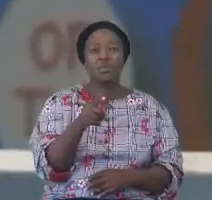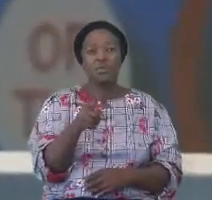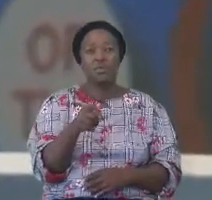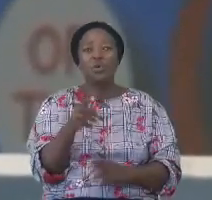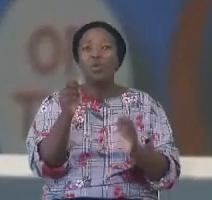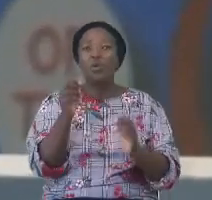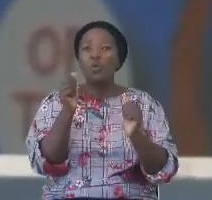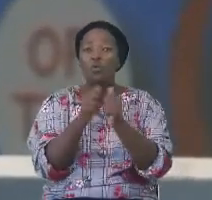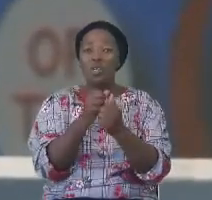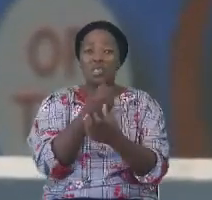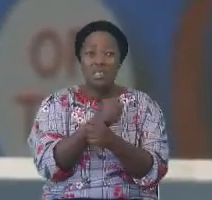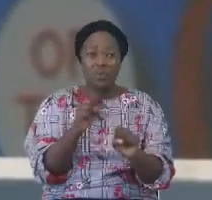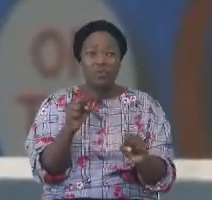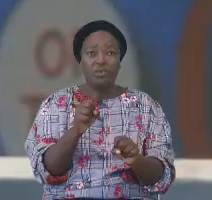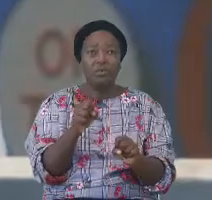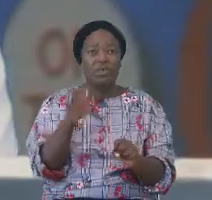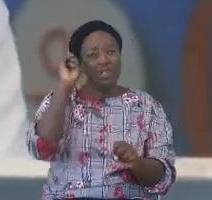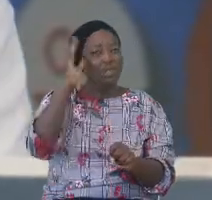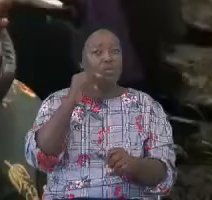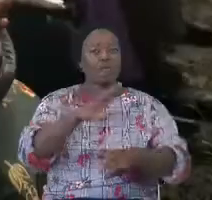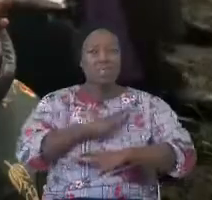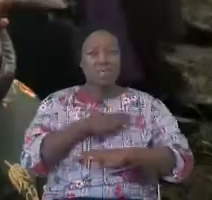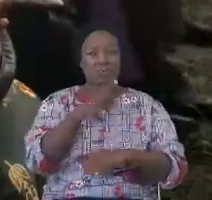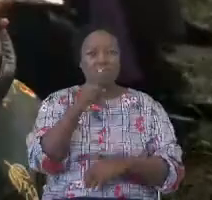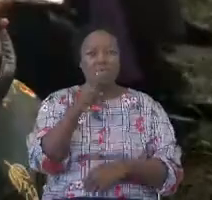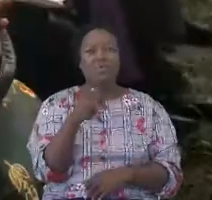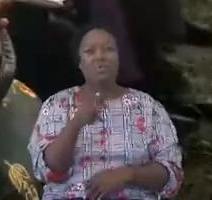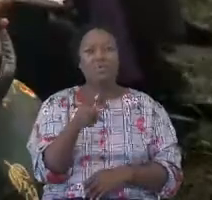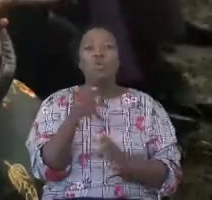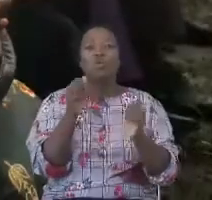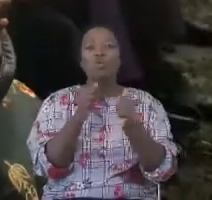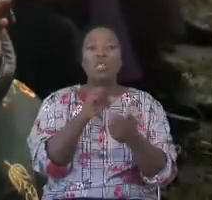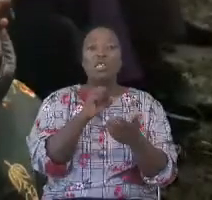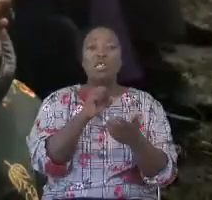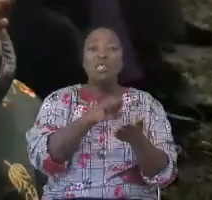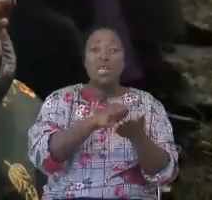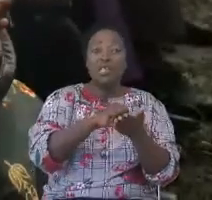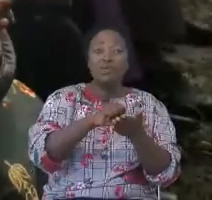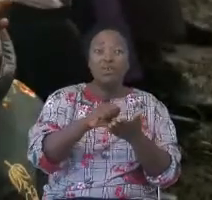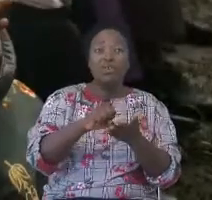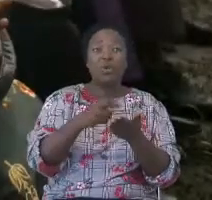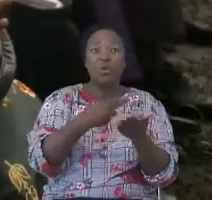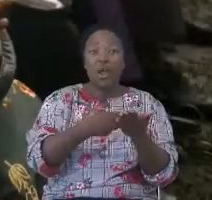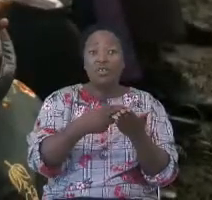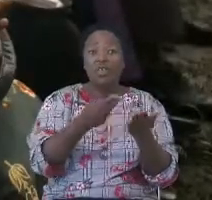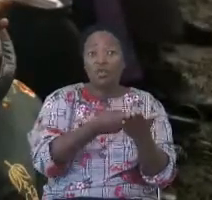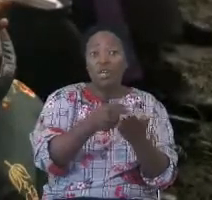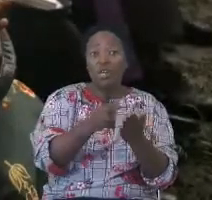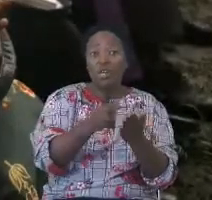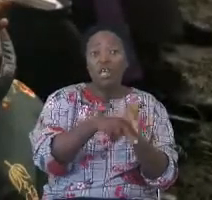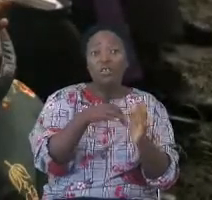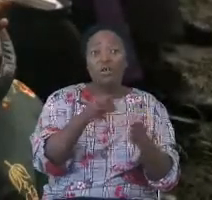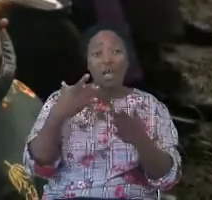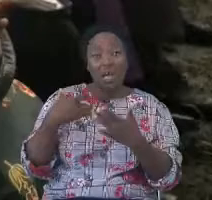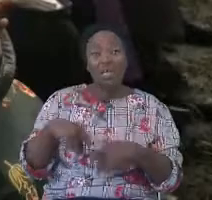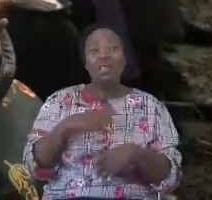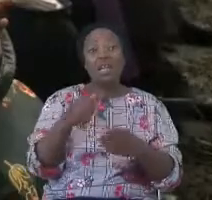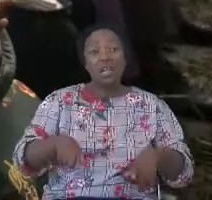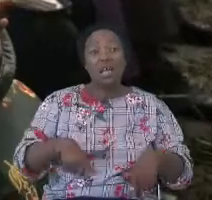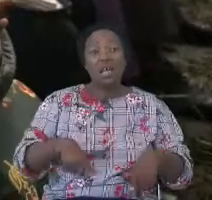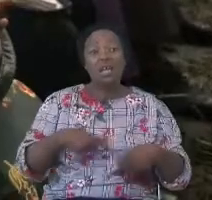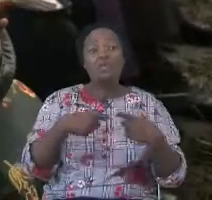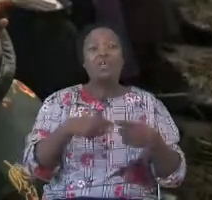name he will satisfy you where salvation will satisfy you for